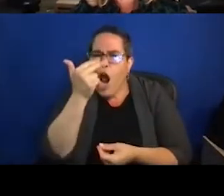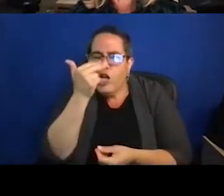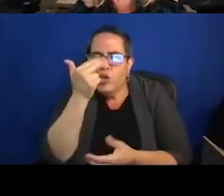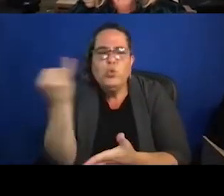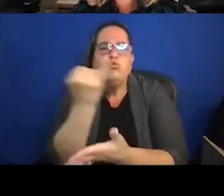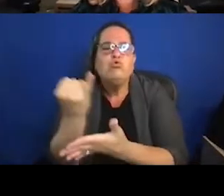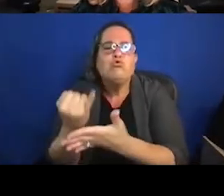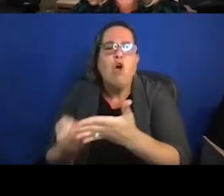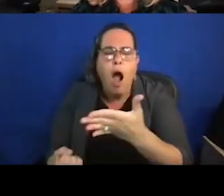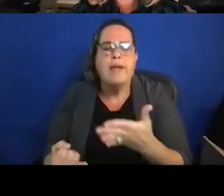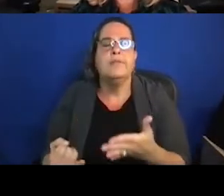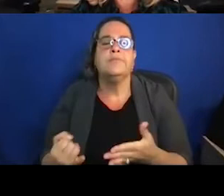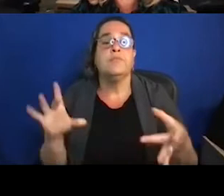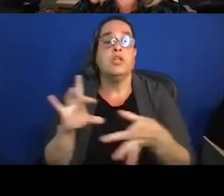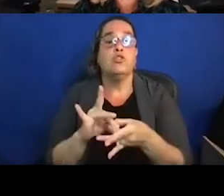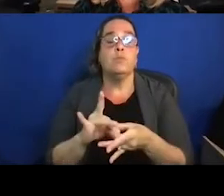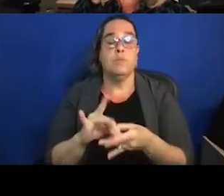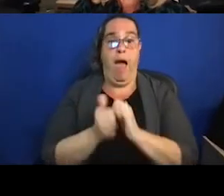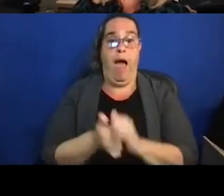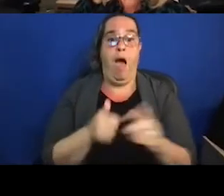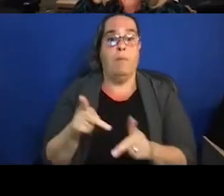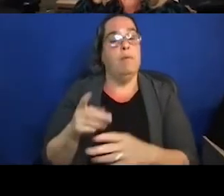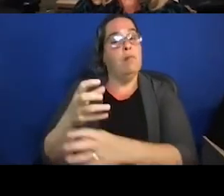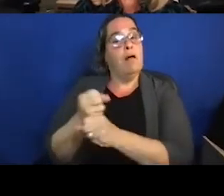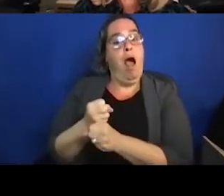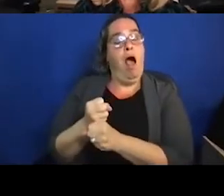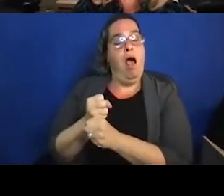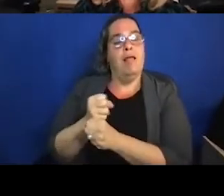not super effective, which you'll see here too.